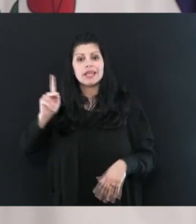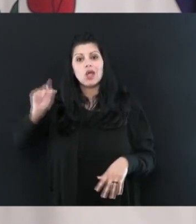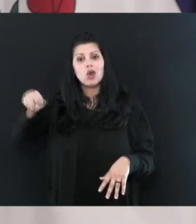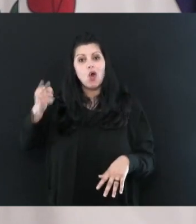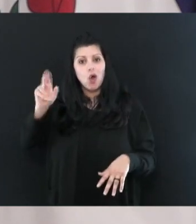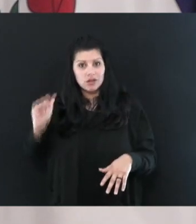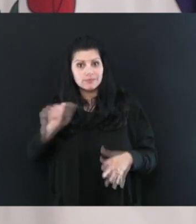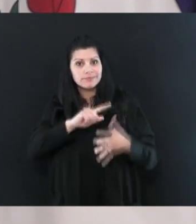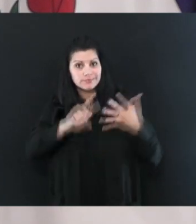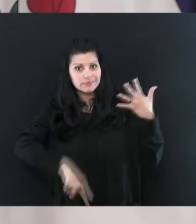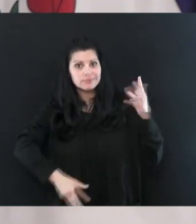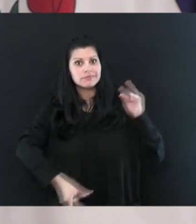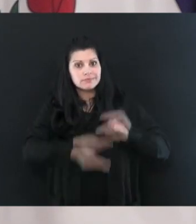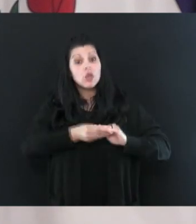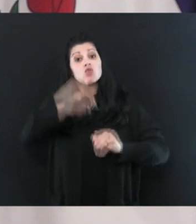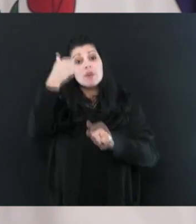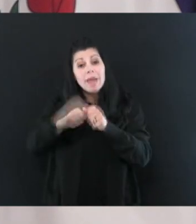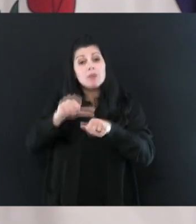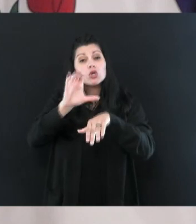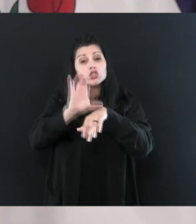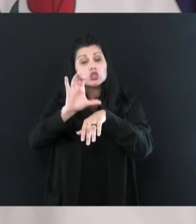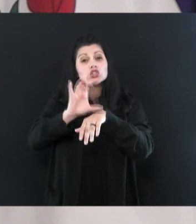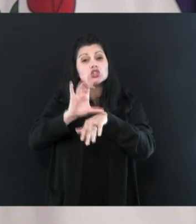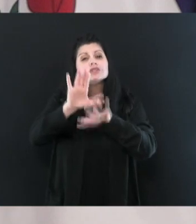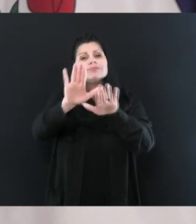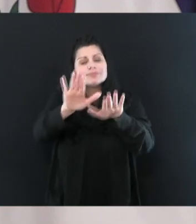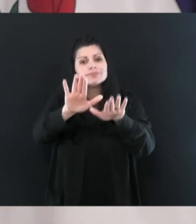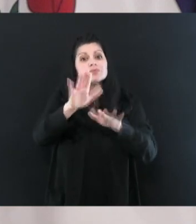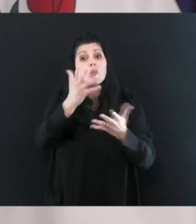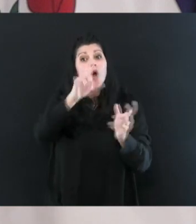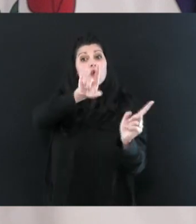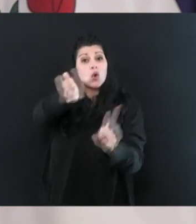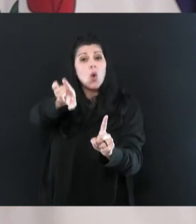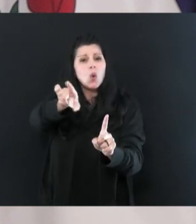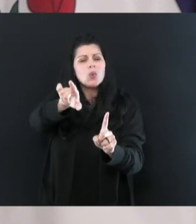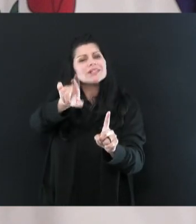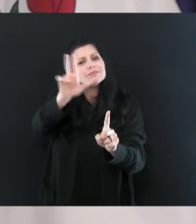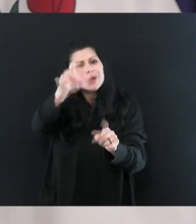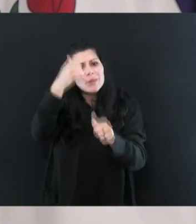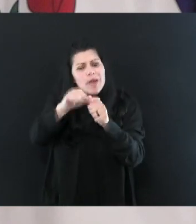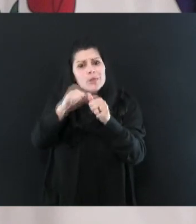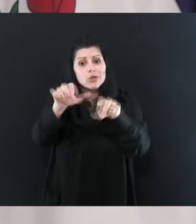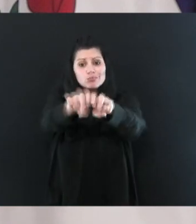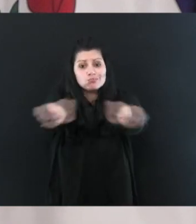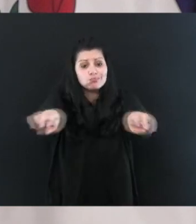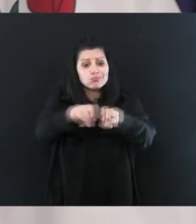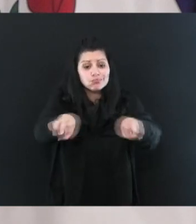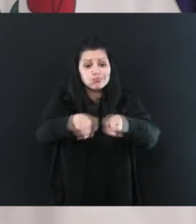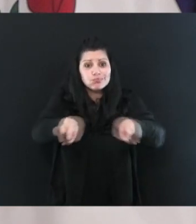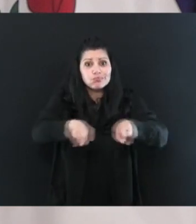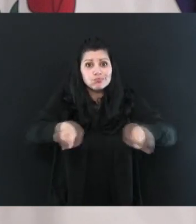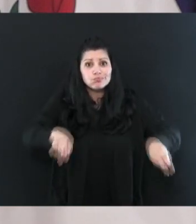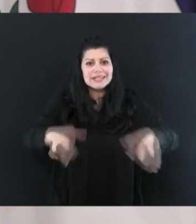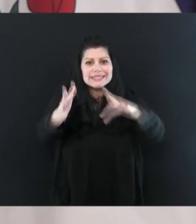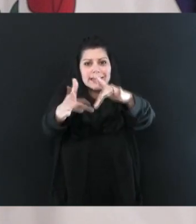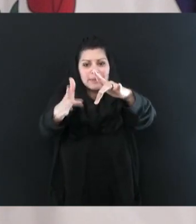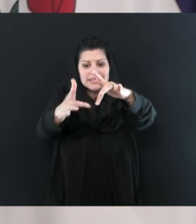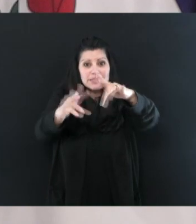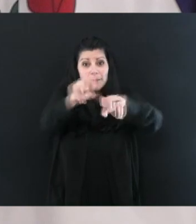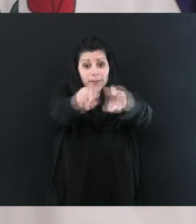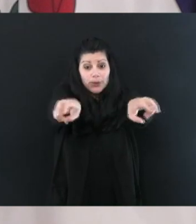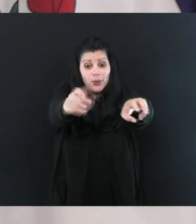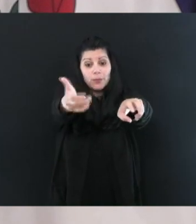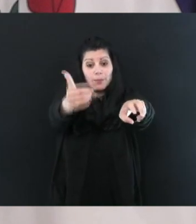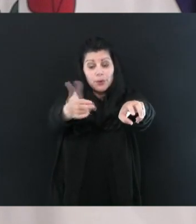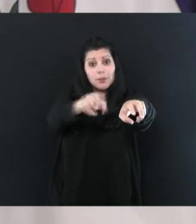about a pew in between, and wash your hands and wear your mask, and think really hard, if you're one